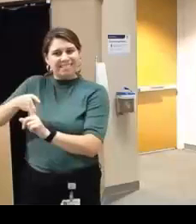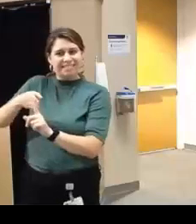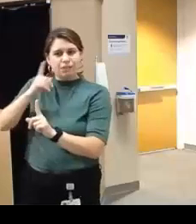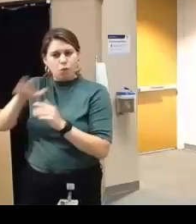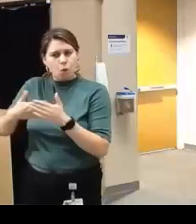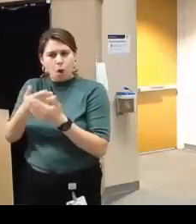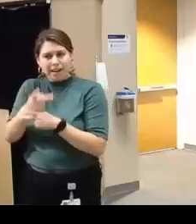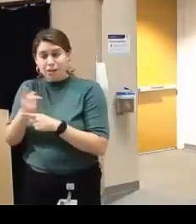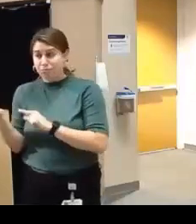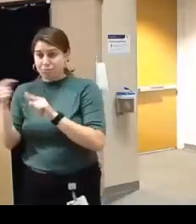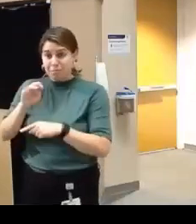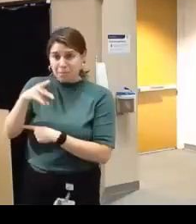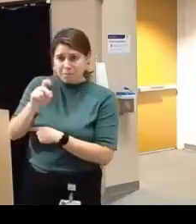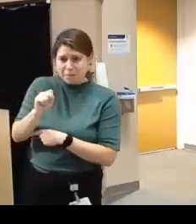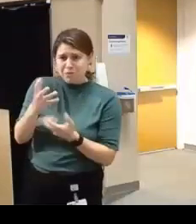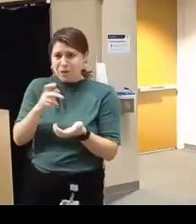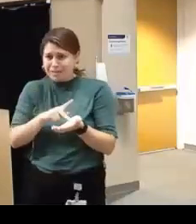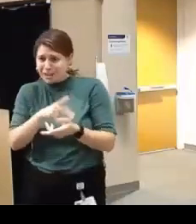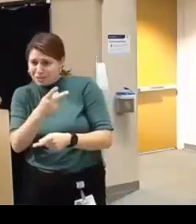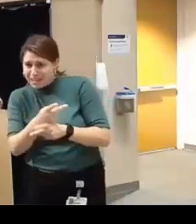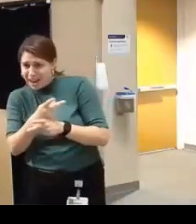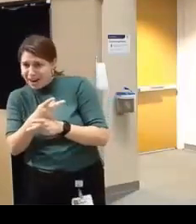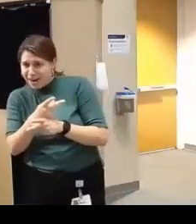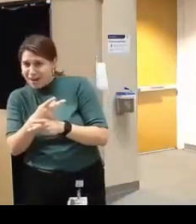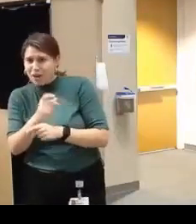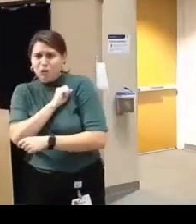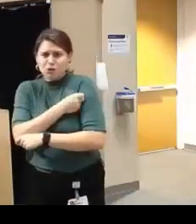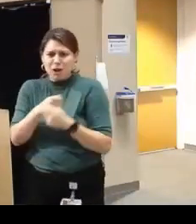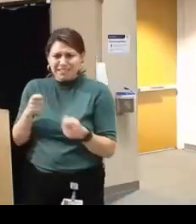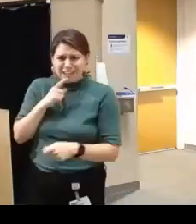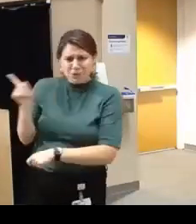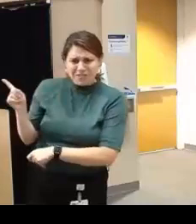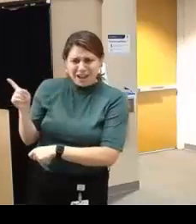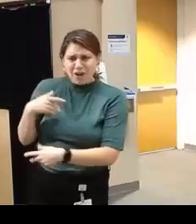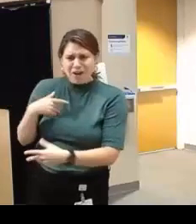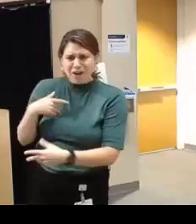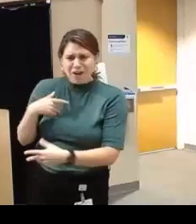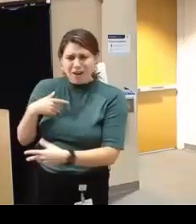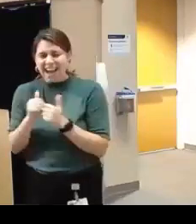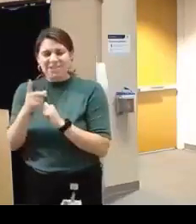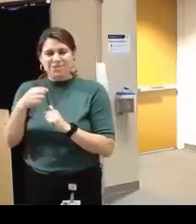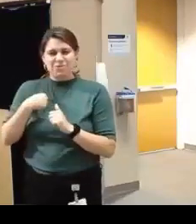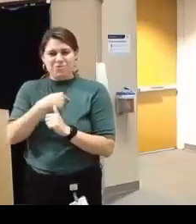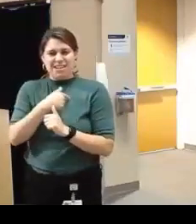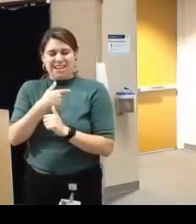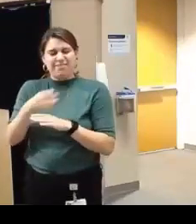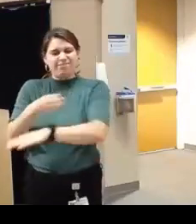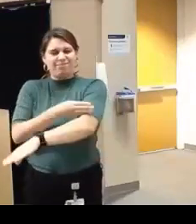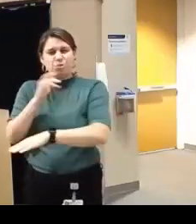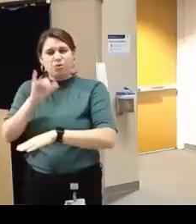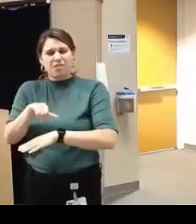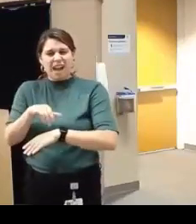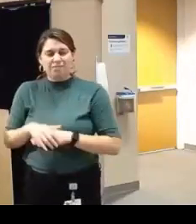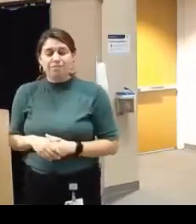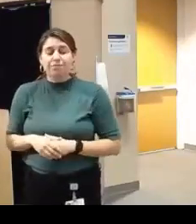Increasingly, they want their psychiatric care cared for there too. Well, so next door is strong ties. How do we, continue to move and improve that? And then what